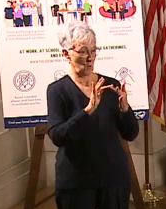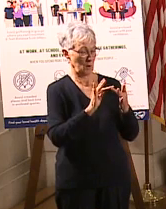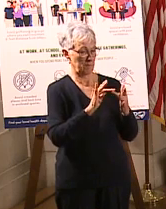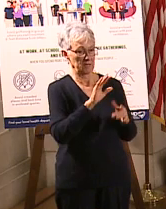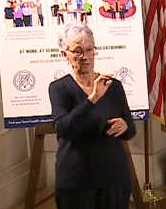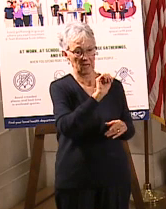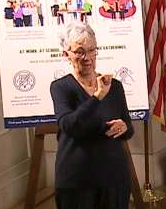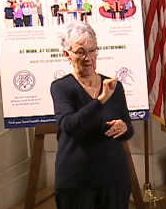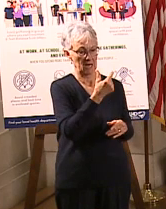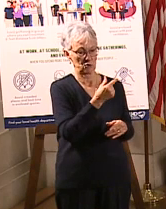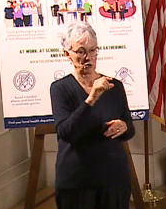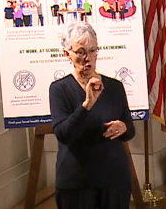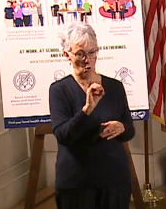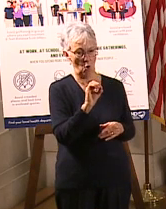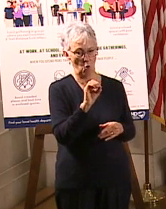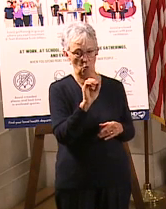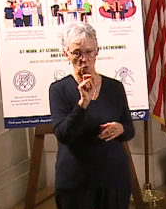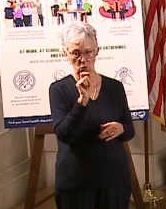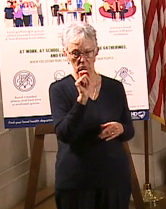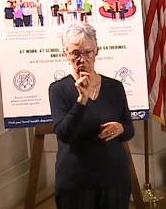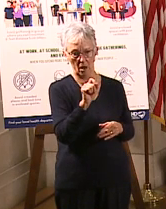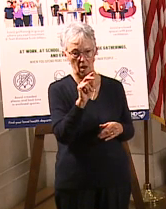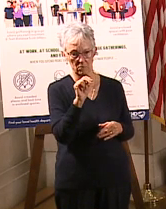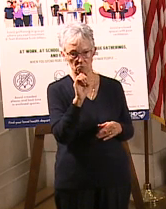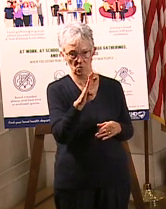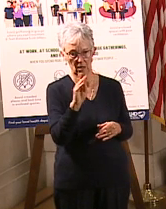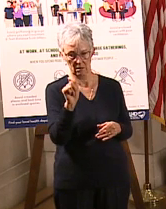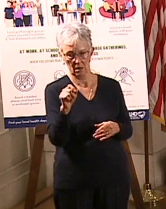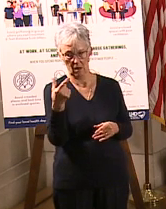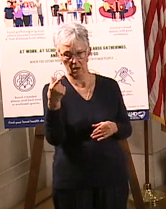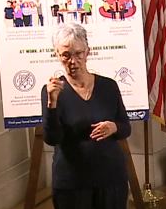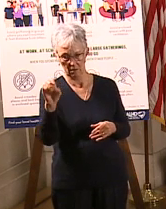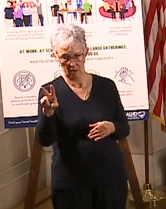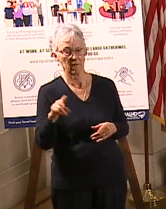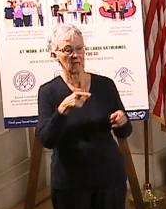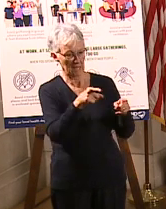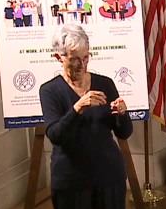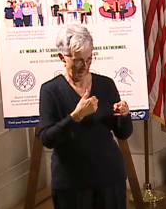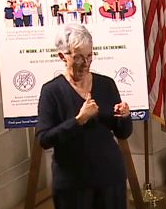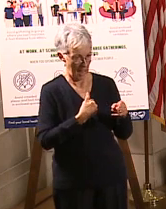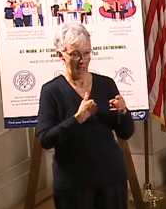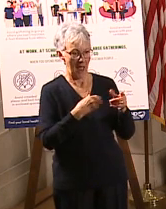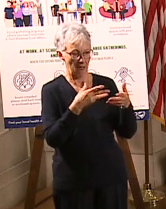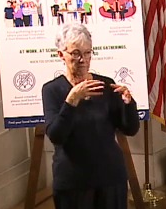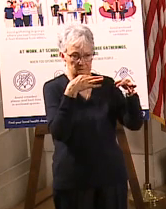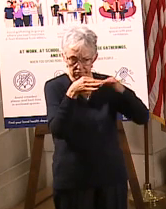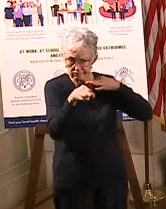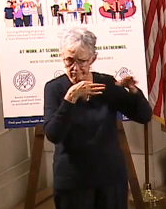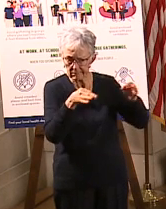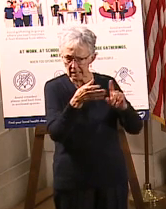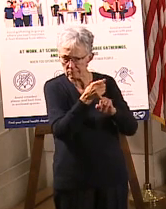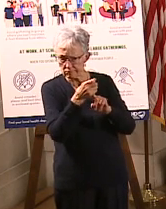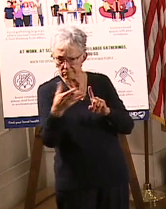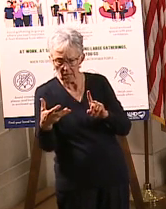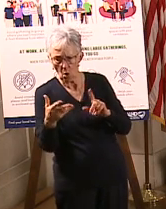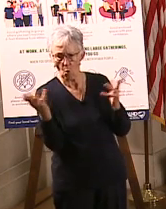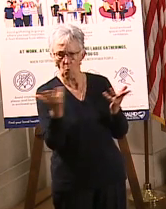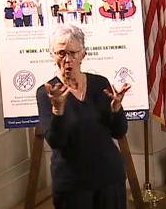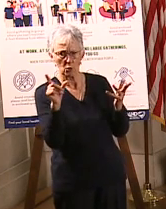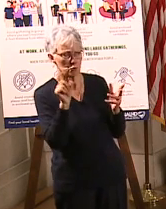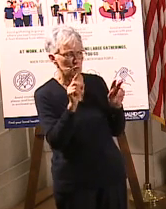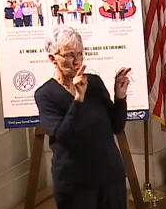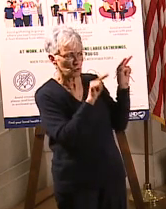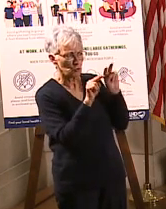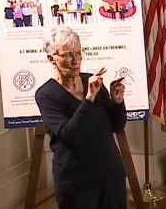ago.nebraska.gov, we have signs to look for. We also have videos in there. Posters are going up, again, in all